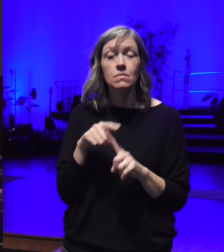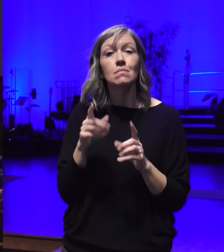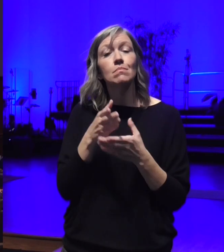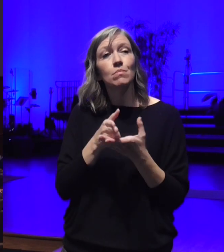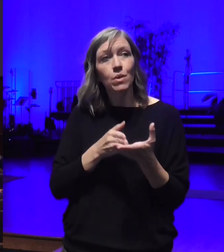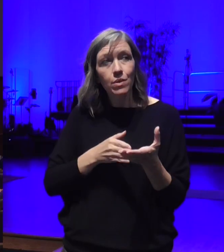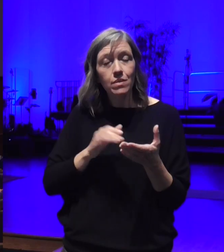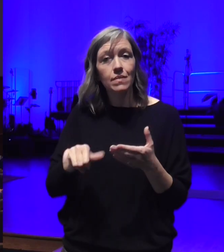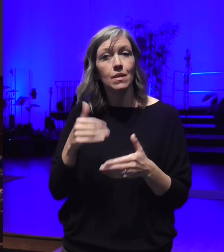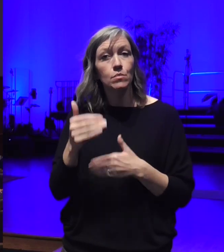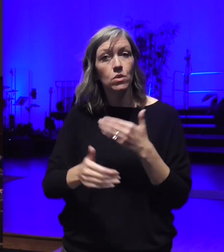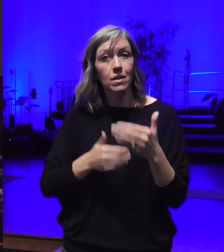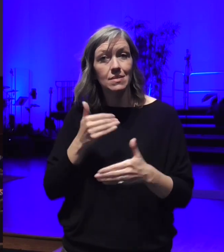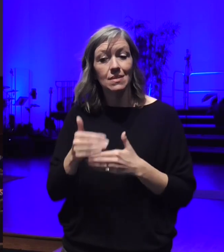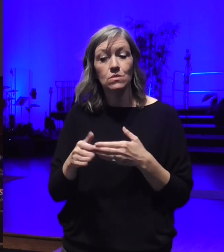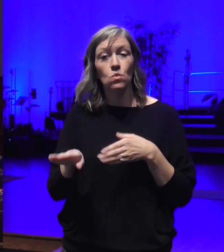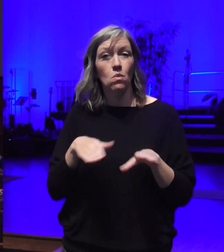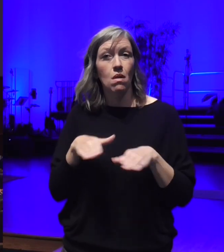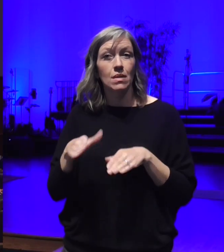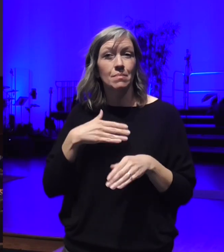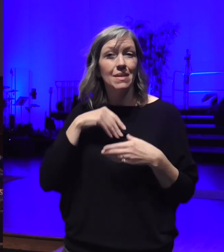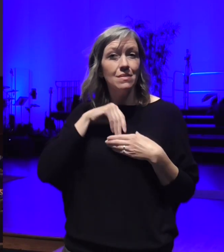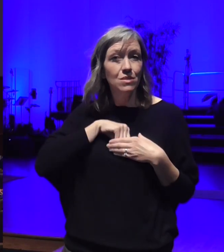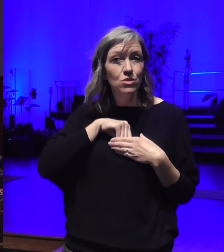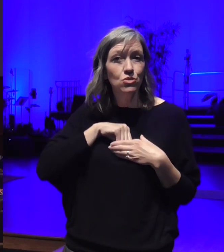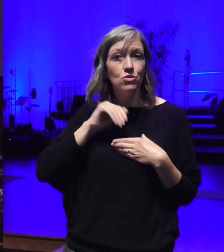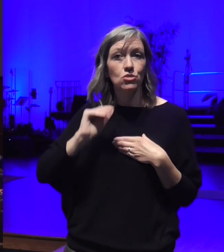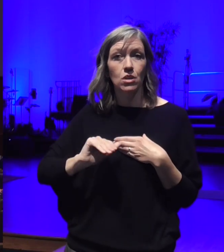my inner child through his greatest fear.